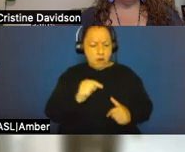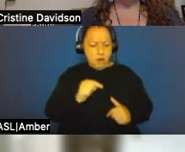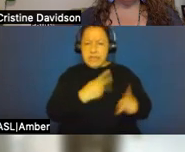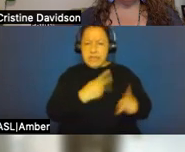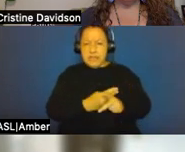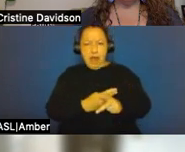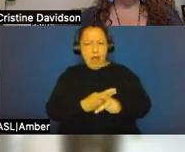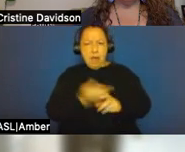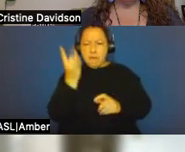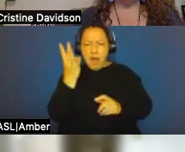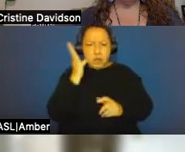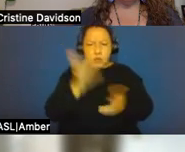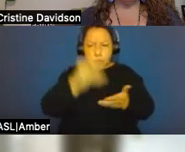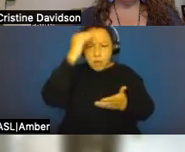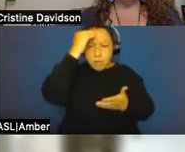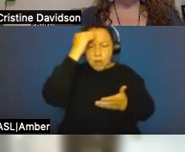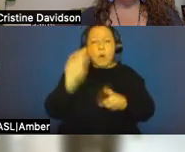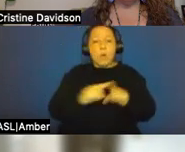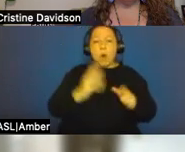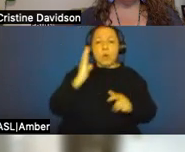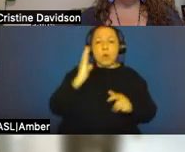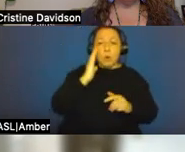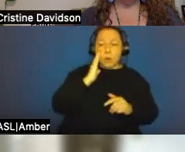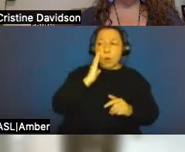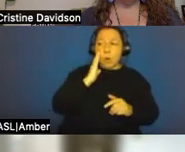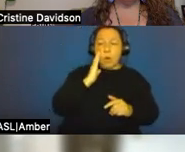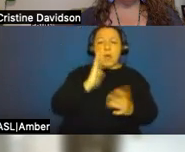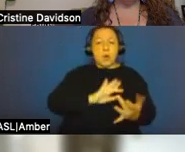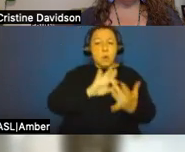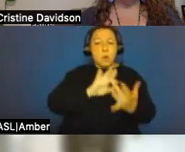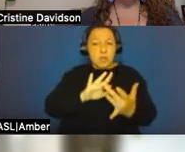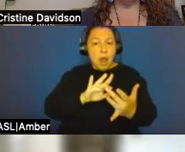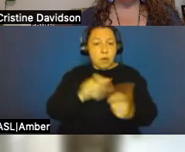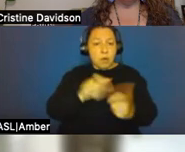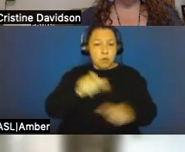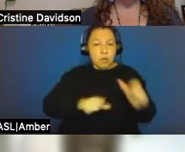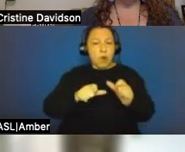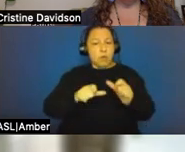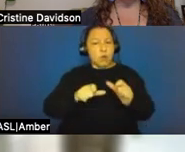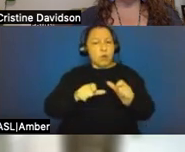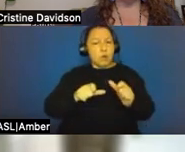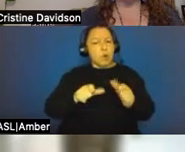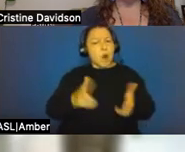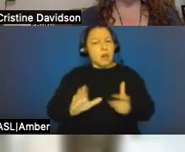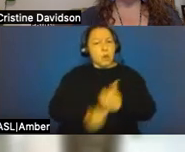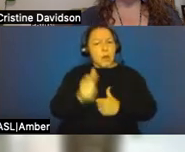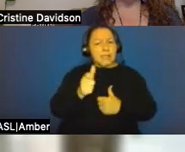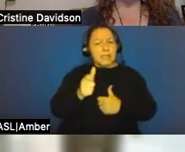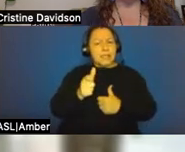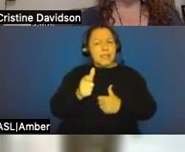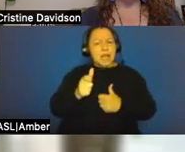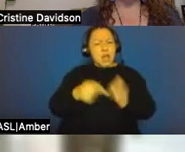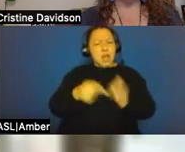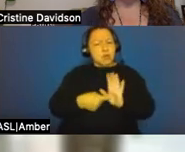also know that in reaching out that we take a risk in exposing vulnerable parts of ourselves. We ask that you help